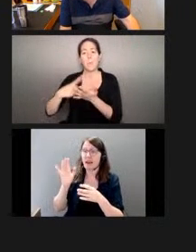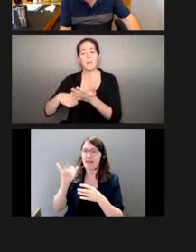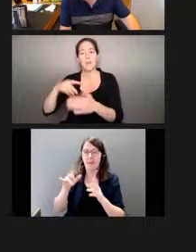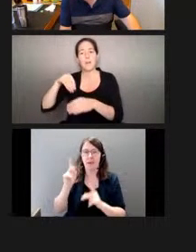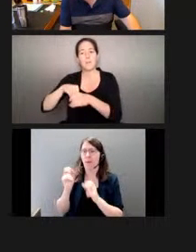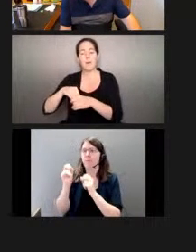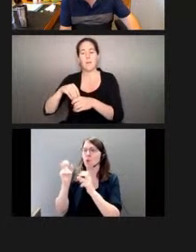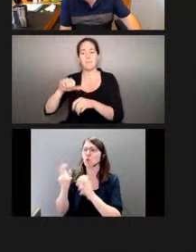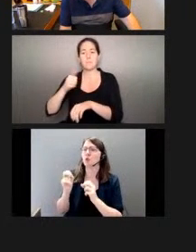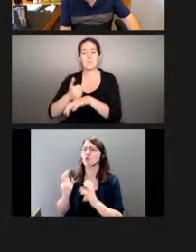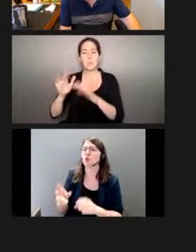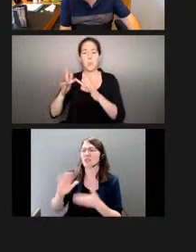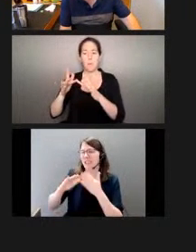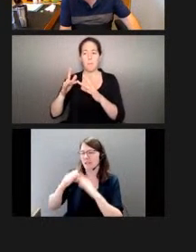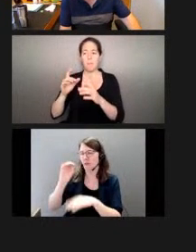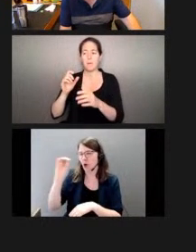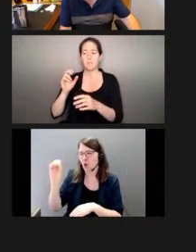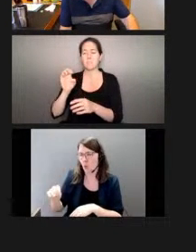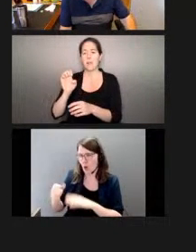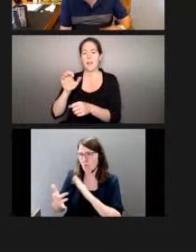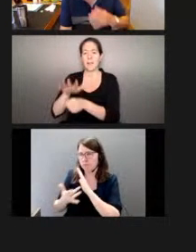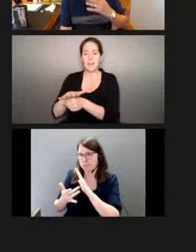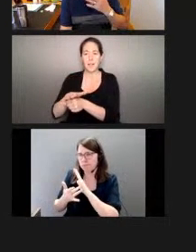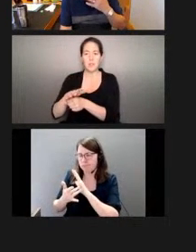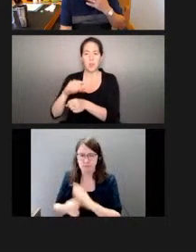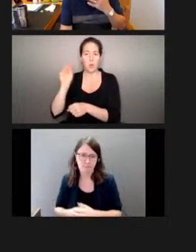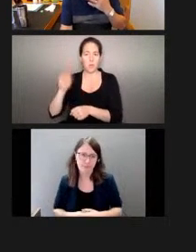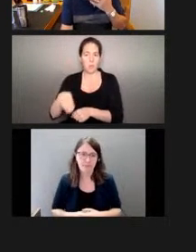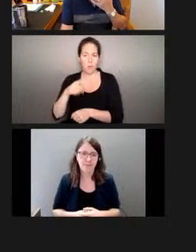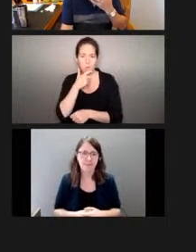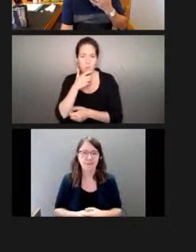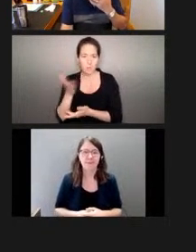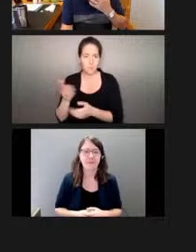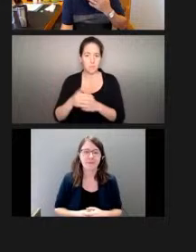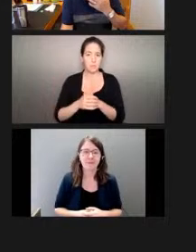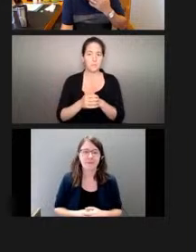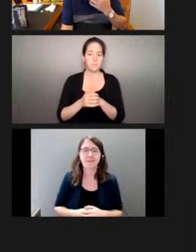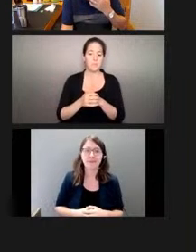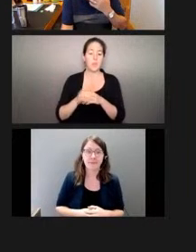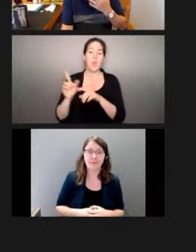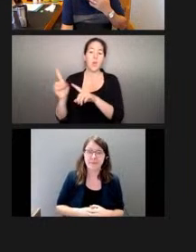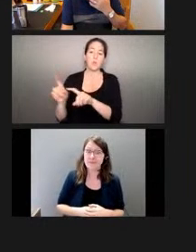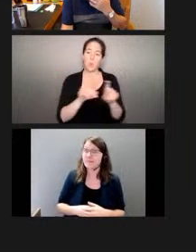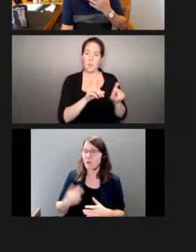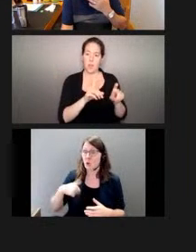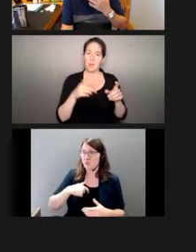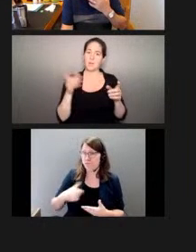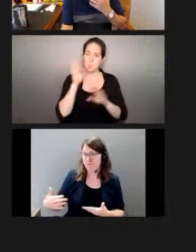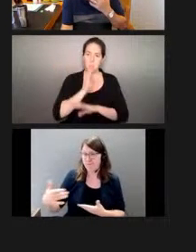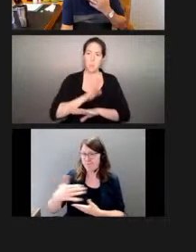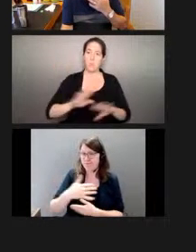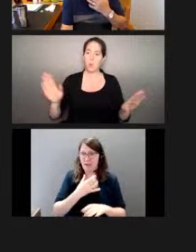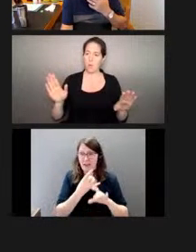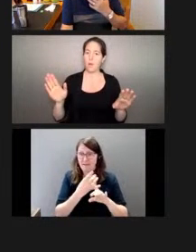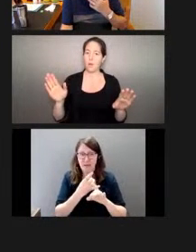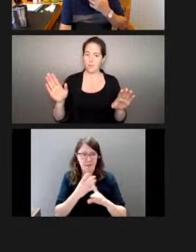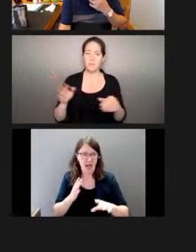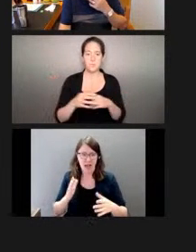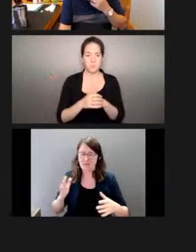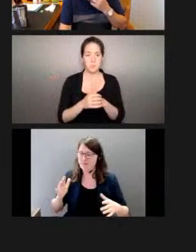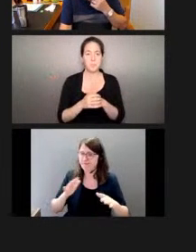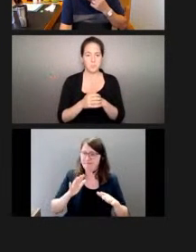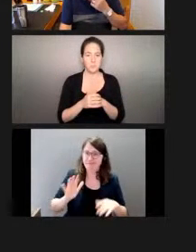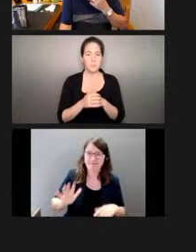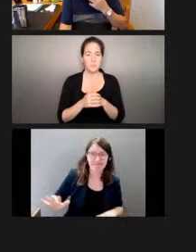Ottawa survey was one of the most popular tools. We were able to gather feedback from a broad base of residents across the city. And we also